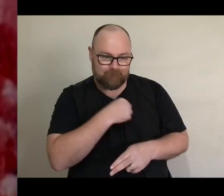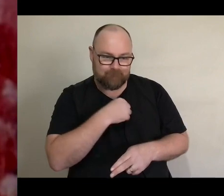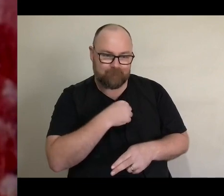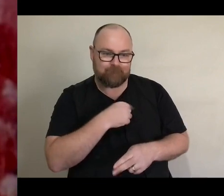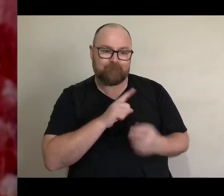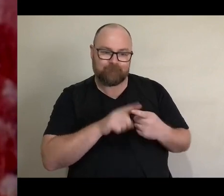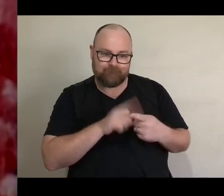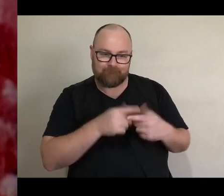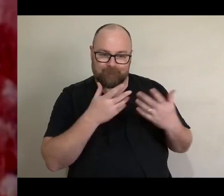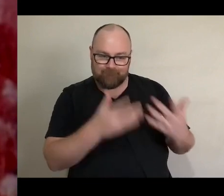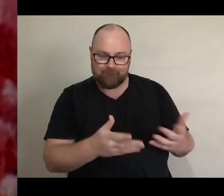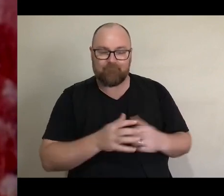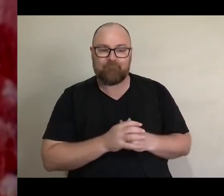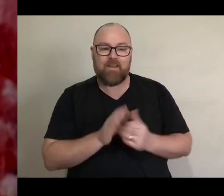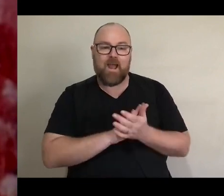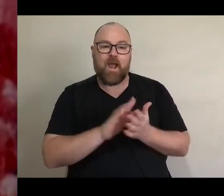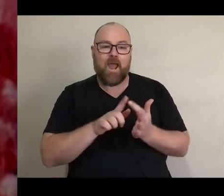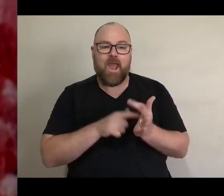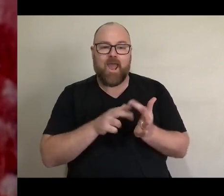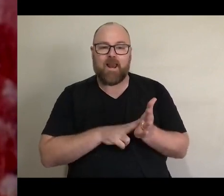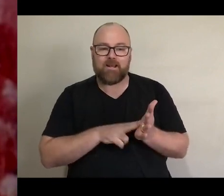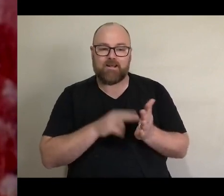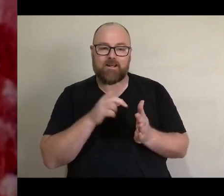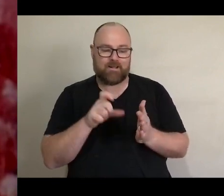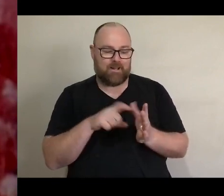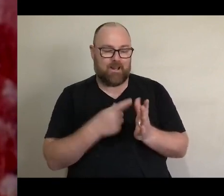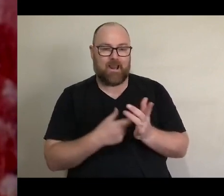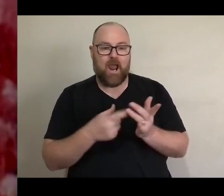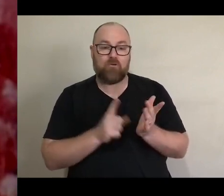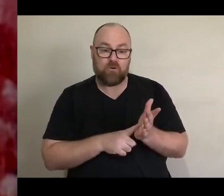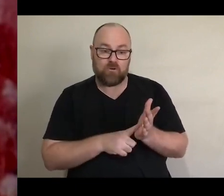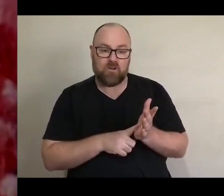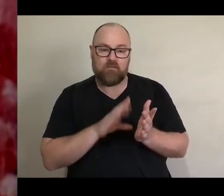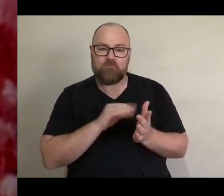Farmers Arts and the gallery's council,